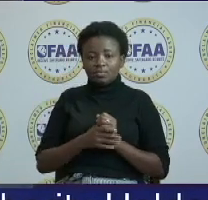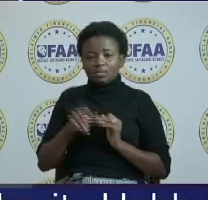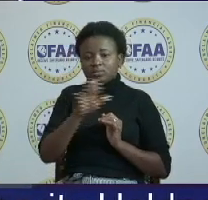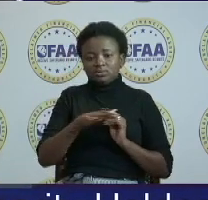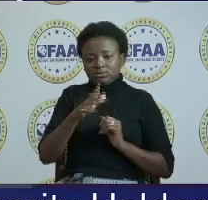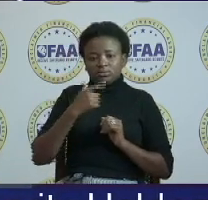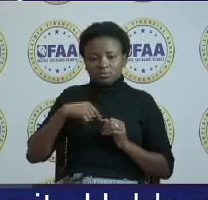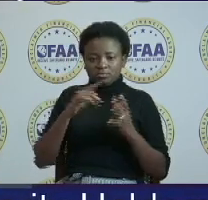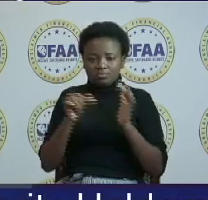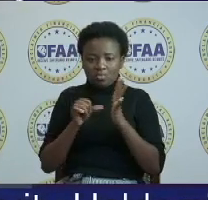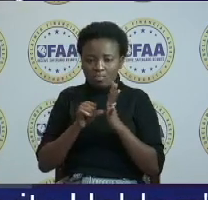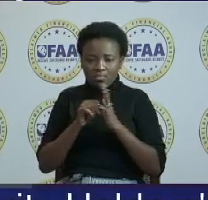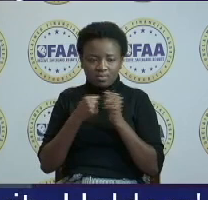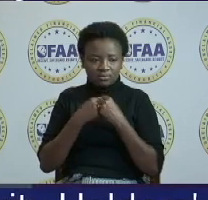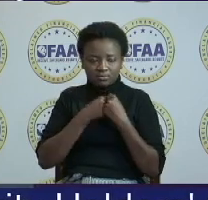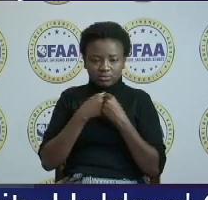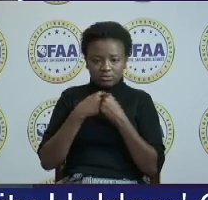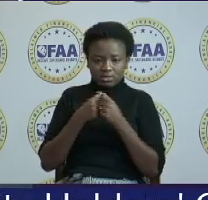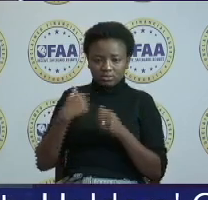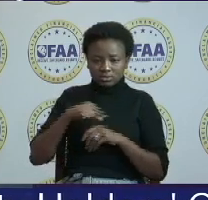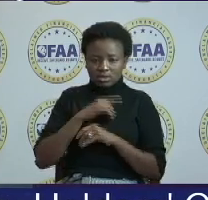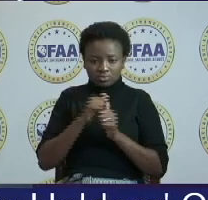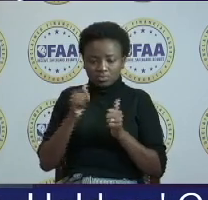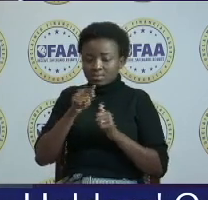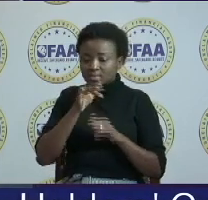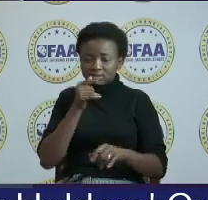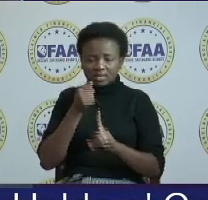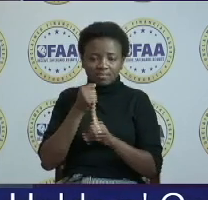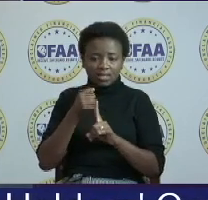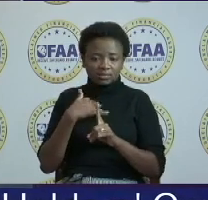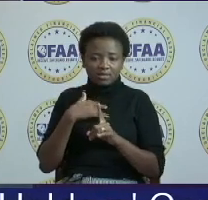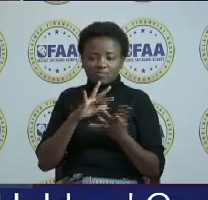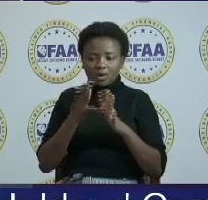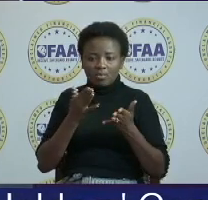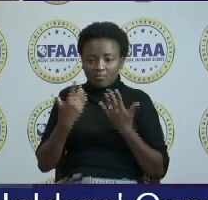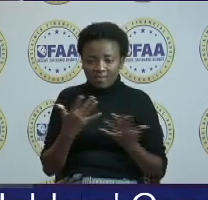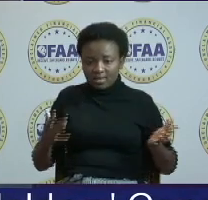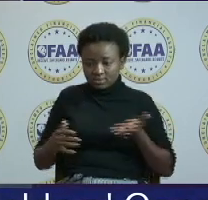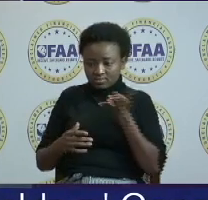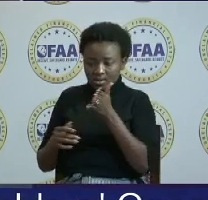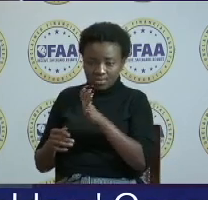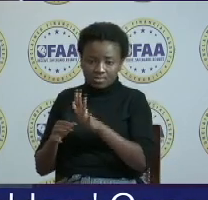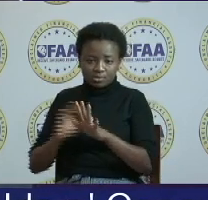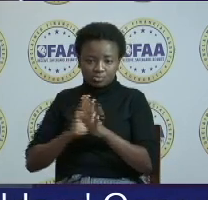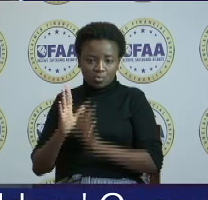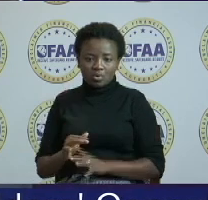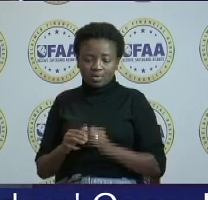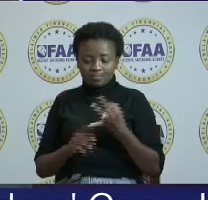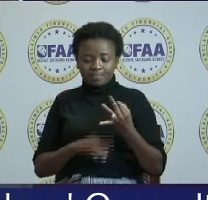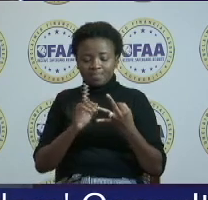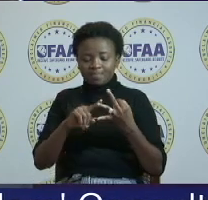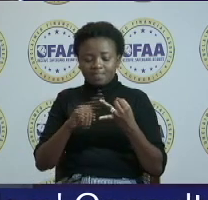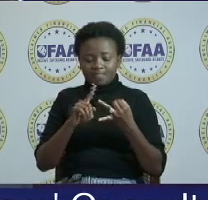of concern and is directly impacting on our reunification. The second bottleneck that we have is the way